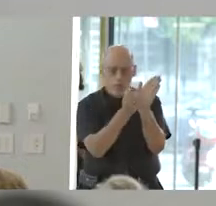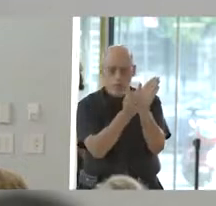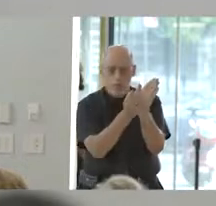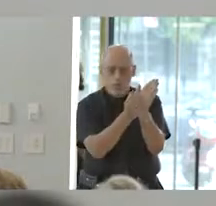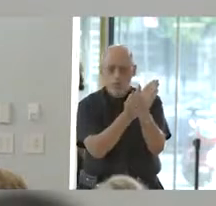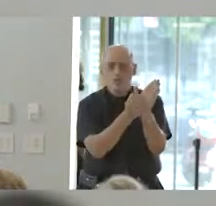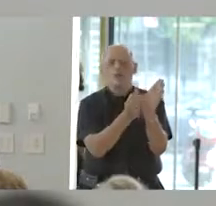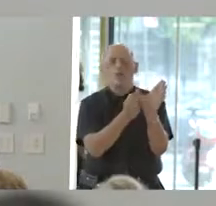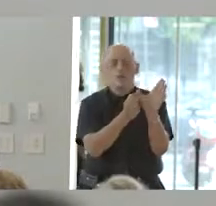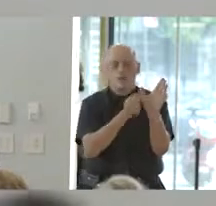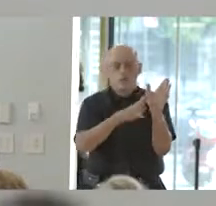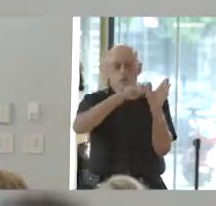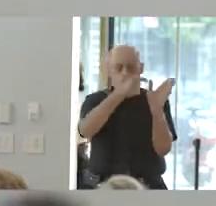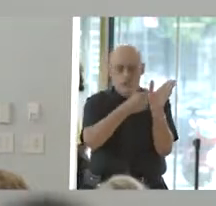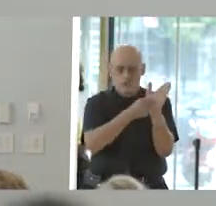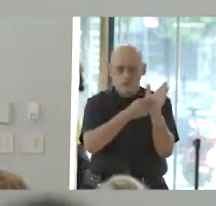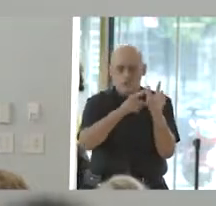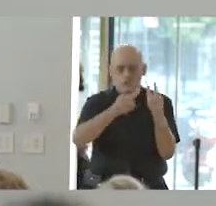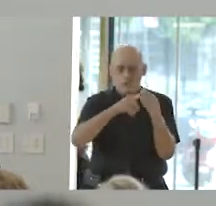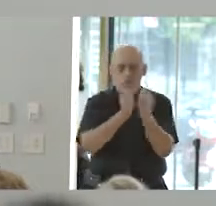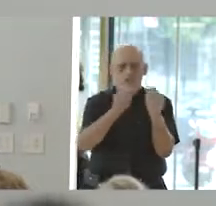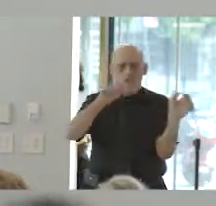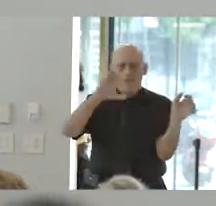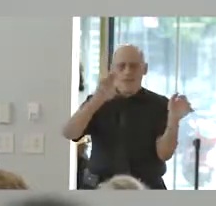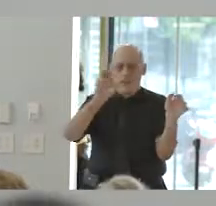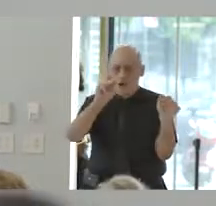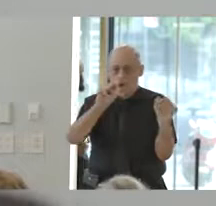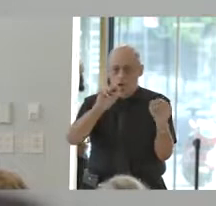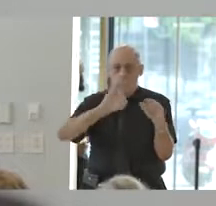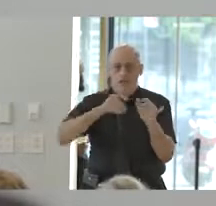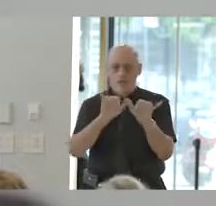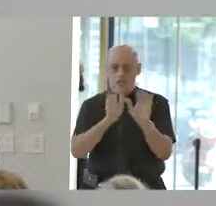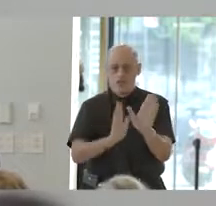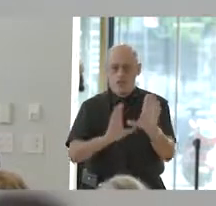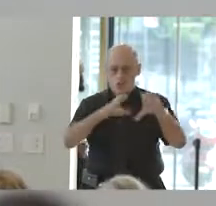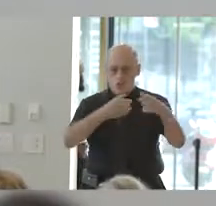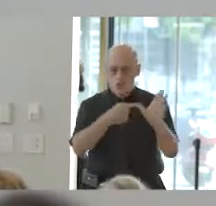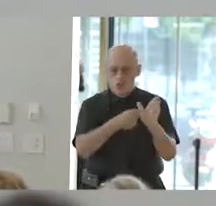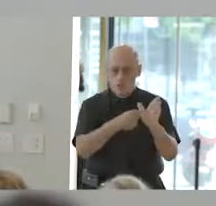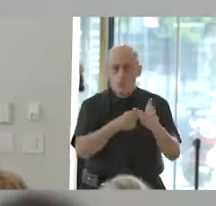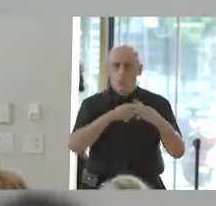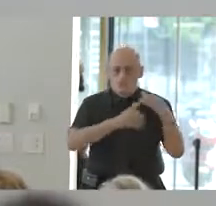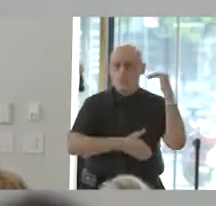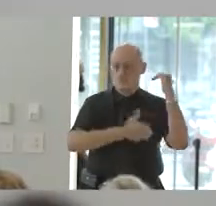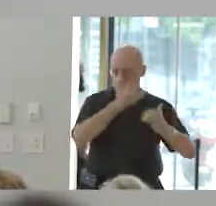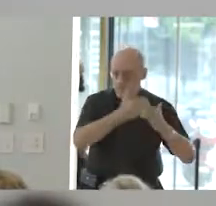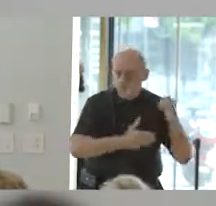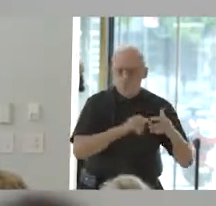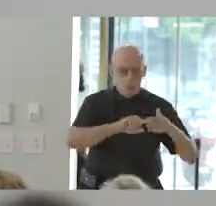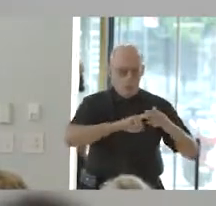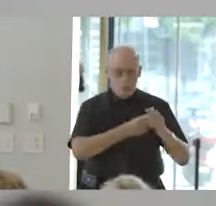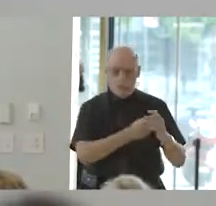City Resiliency Project with AECOM as our design engineer. We had started to